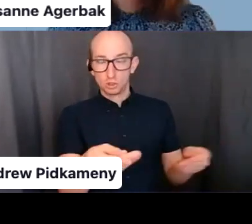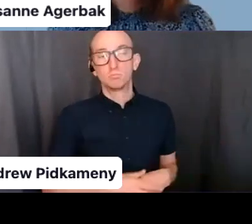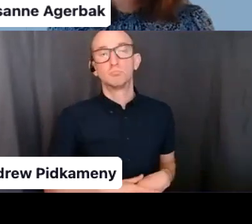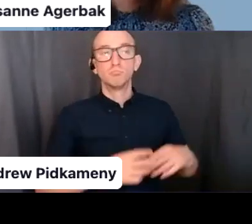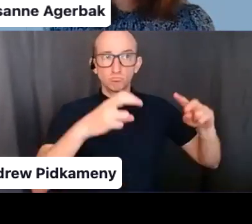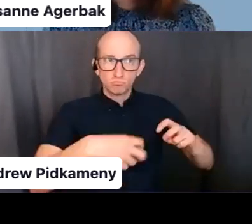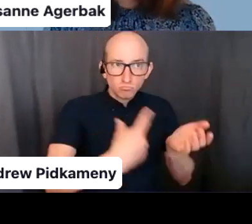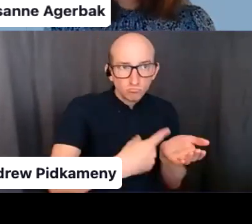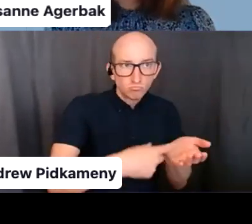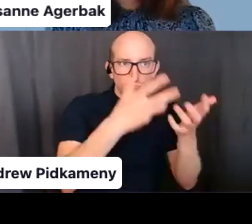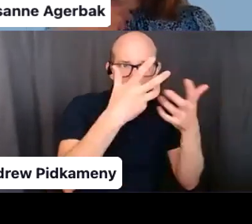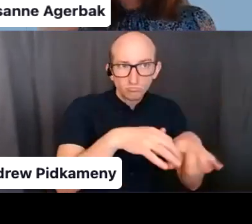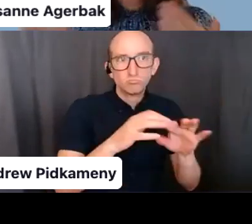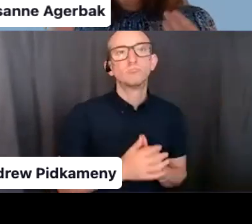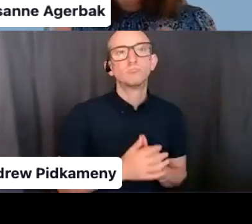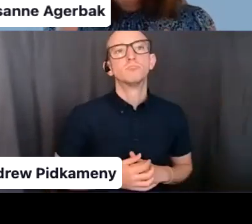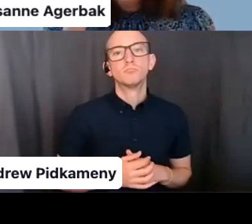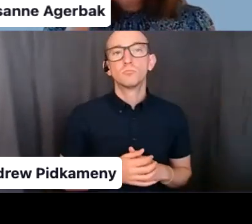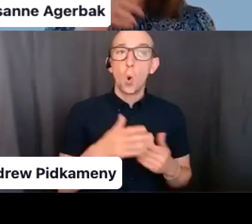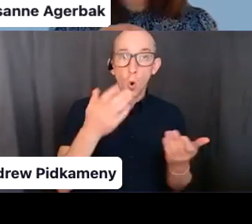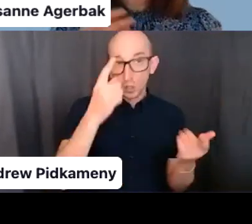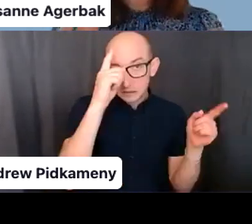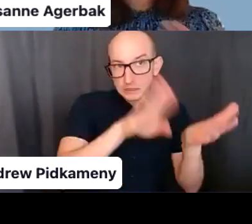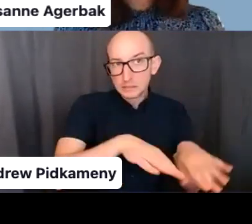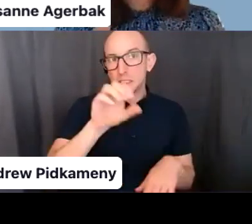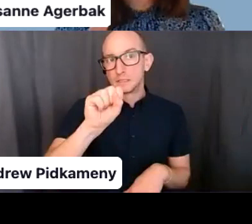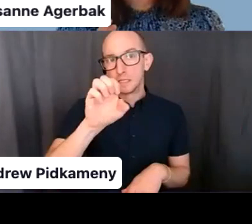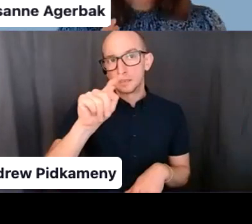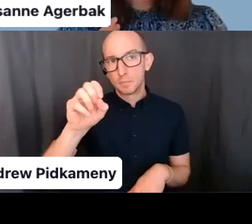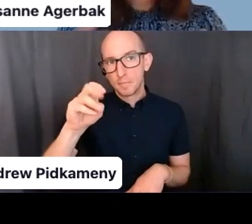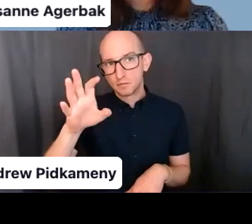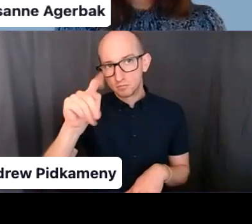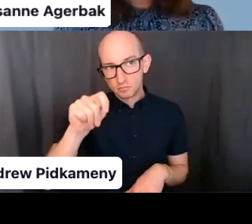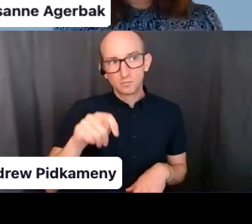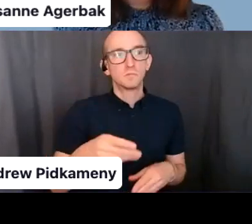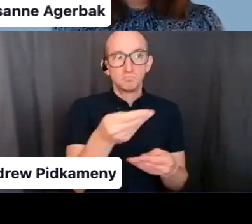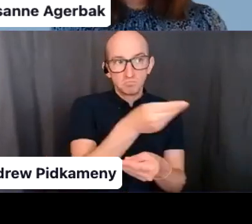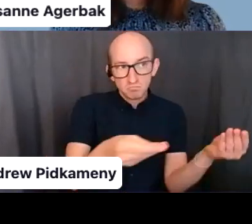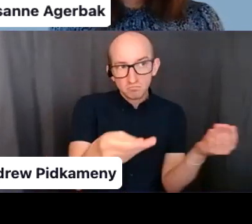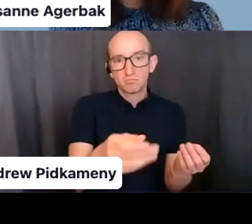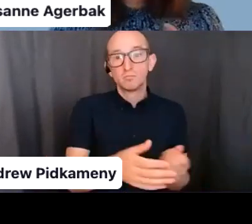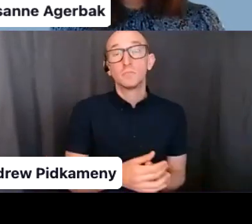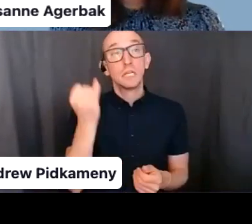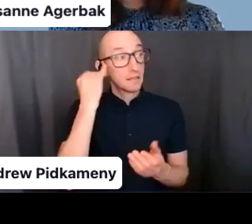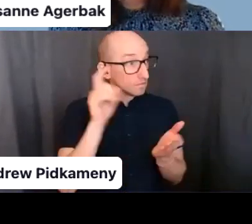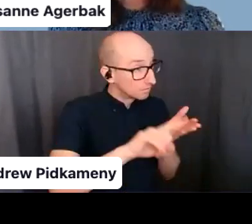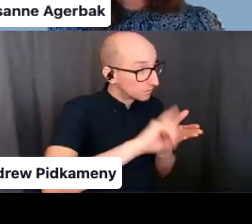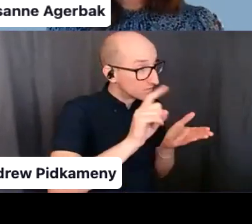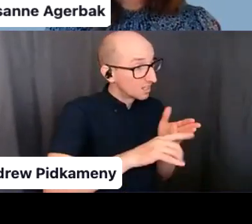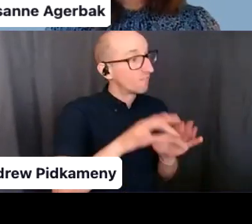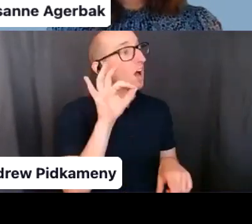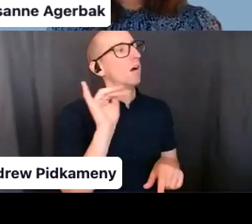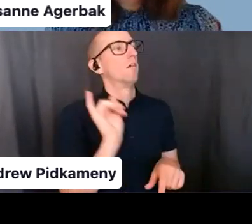the process. And if their investigation ends up finding enough to indicate